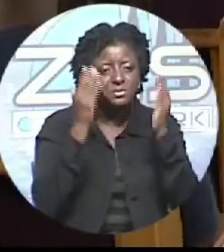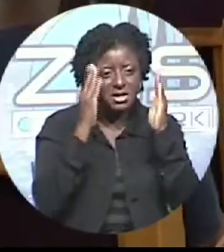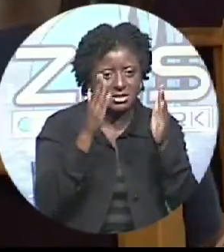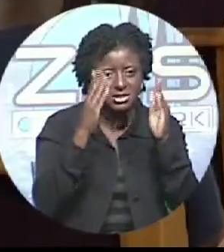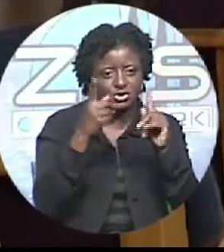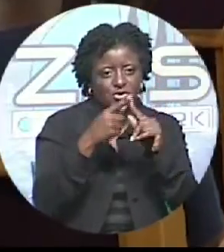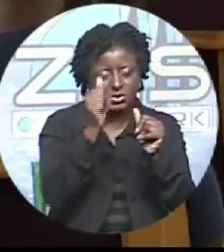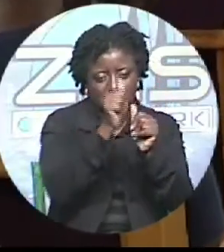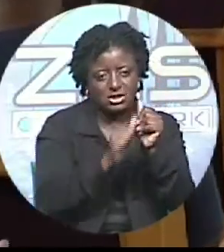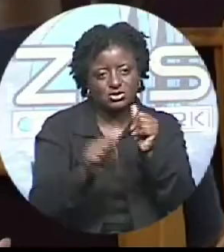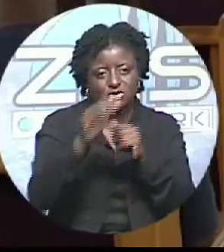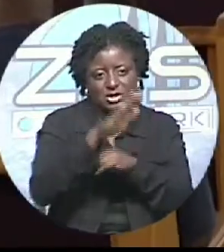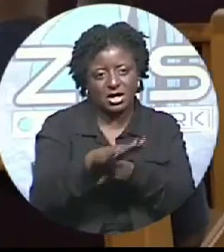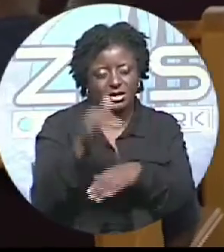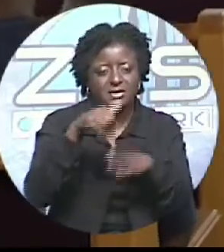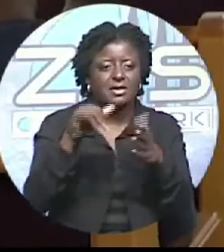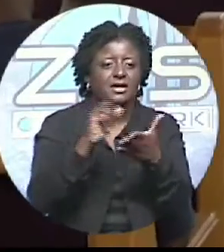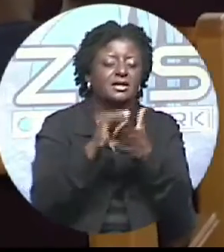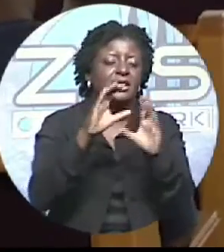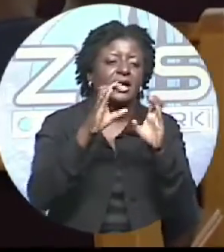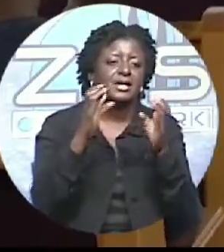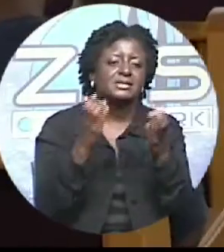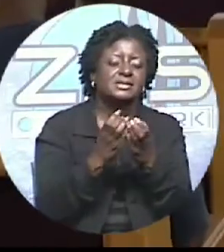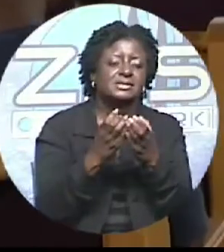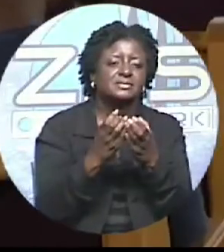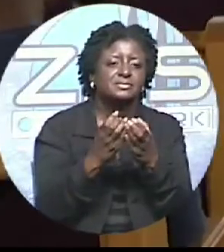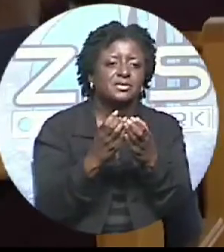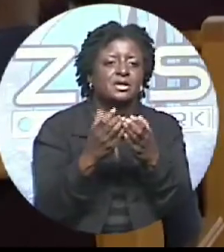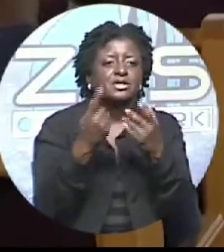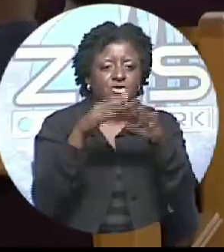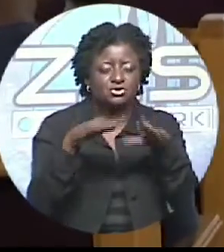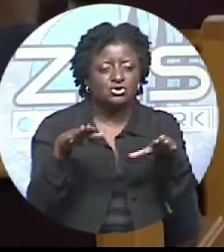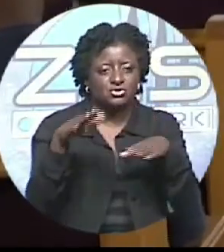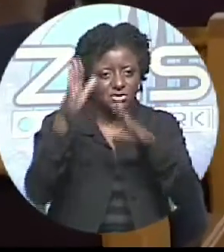each and every child in that class. Already, the children are